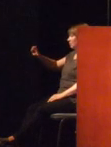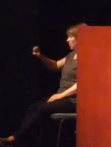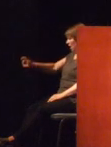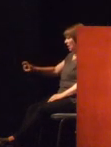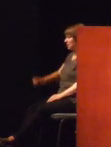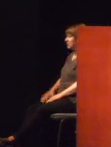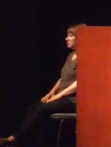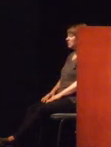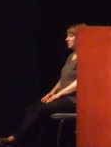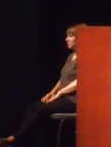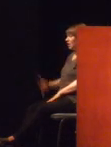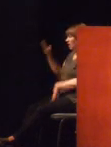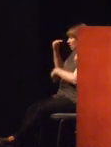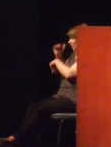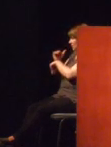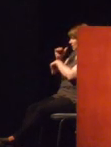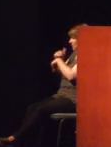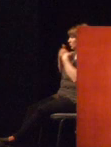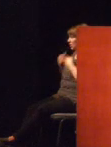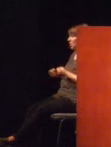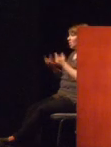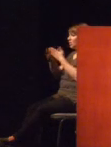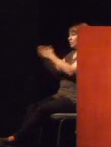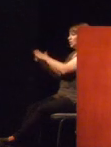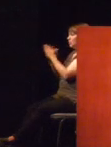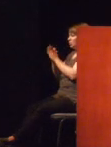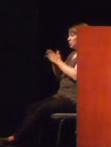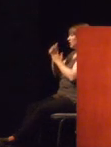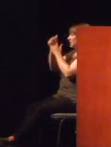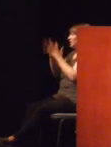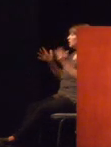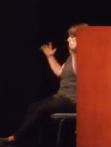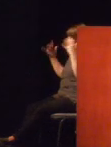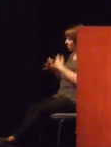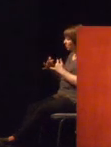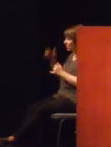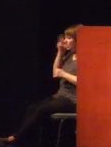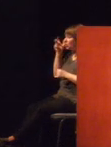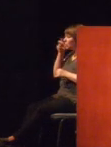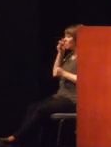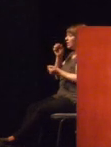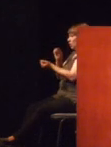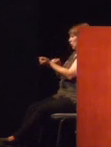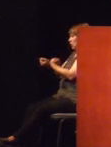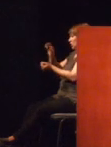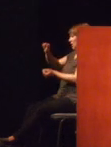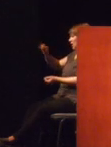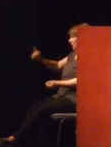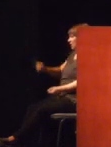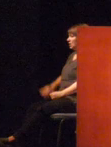Last night, we had so much of the community leaders here to hear Dr. Michaels. That was tremendous.